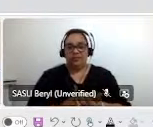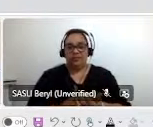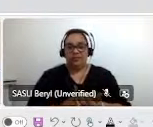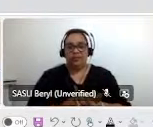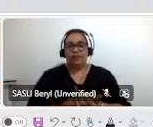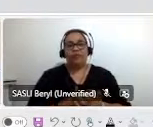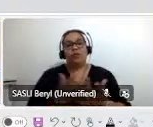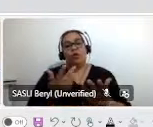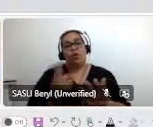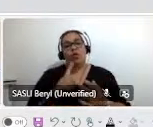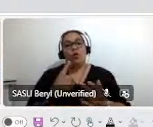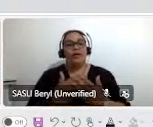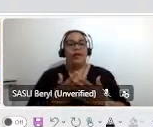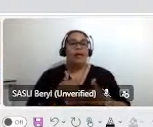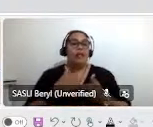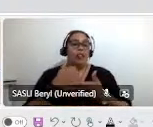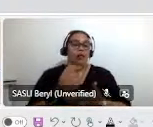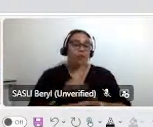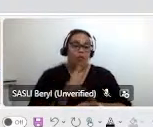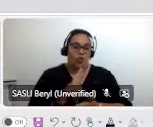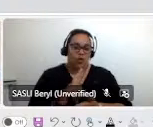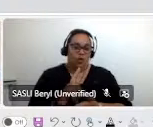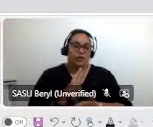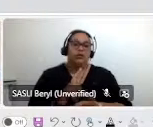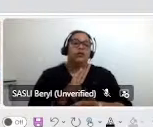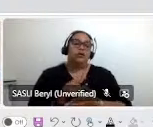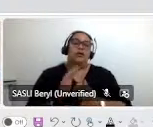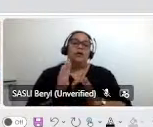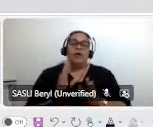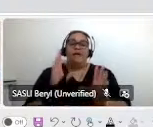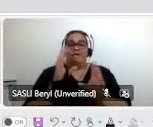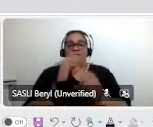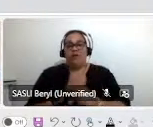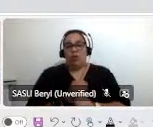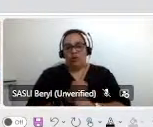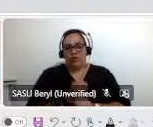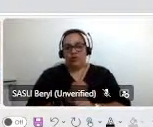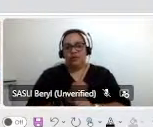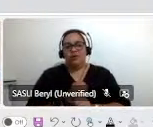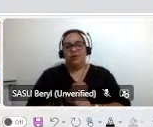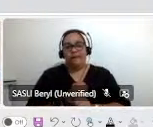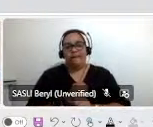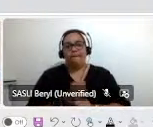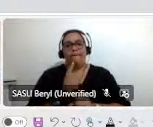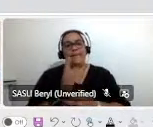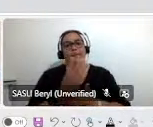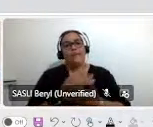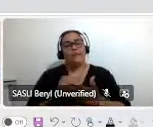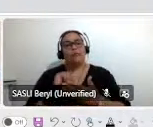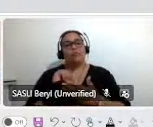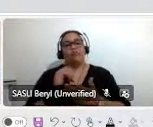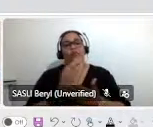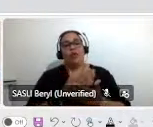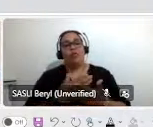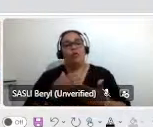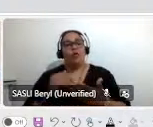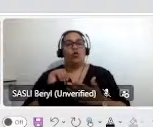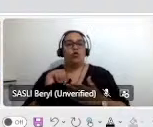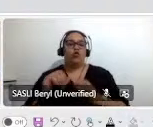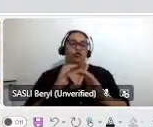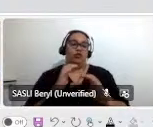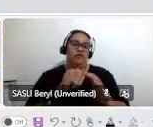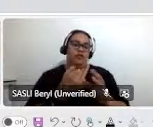what could also help, just a focus as part of the what is called content